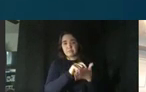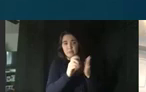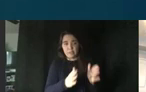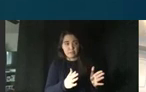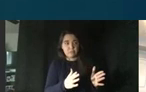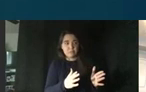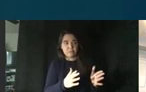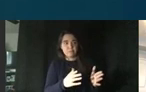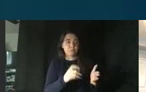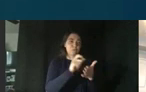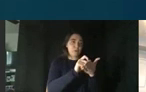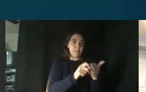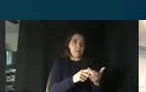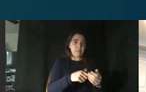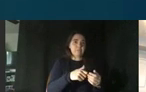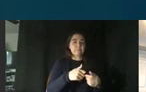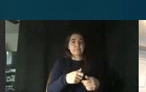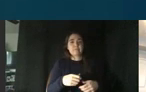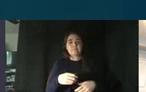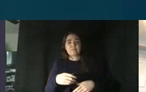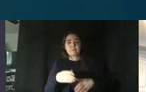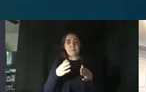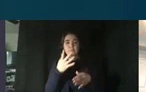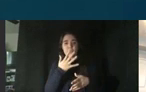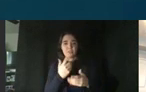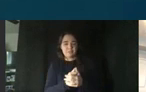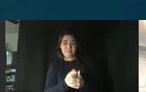it. And they're not going to want to read it.